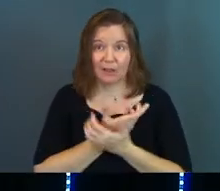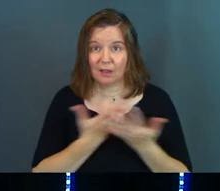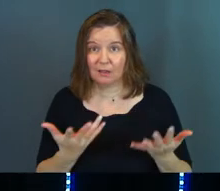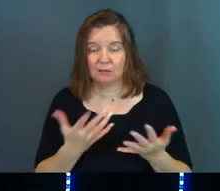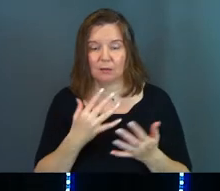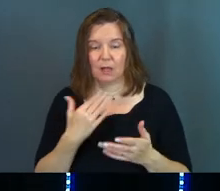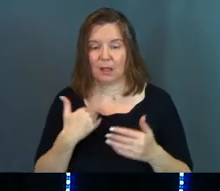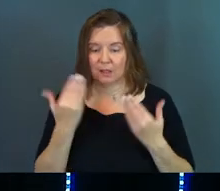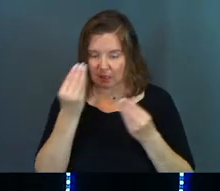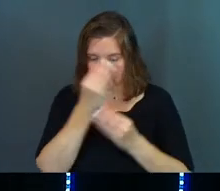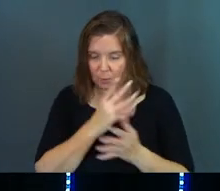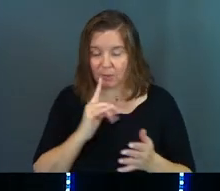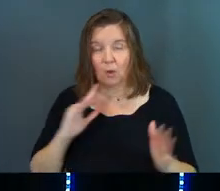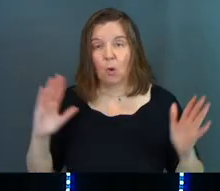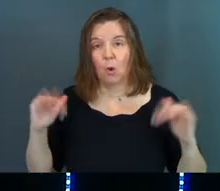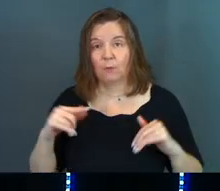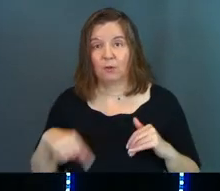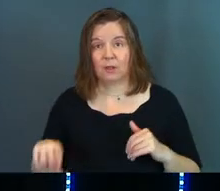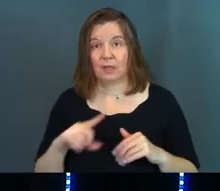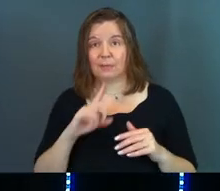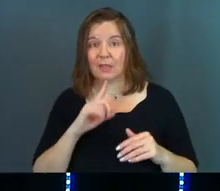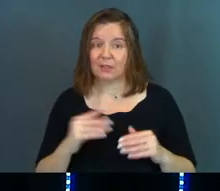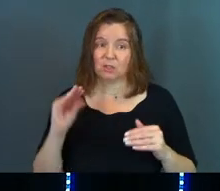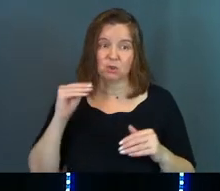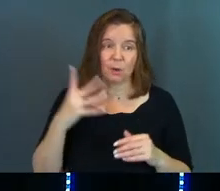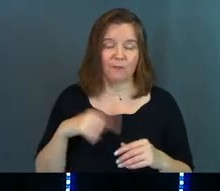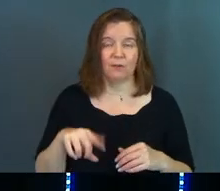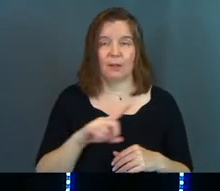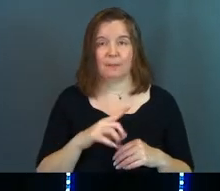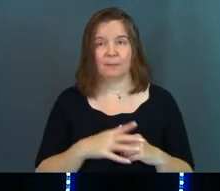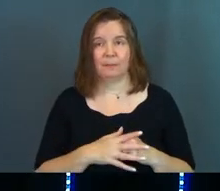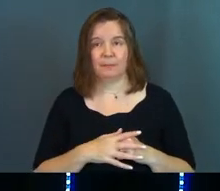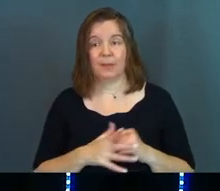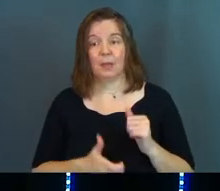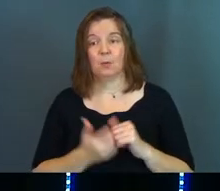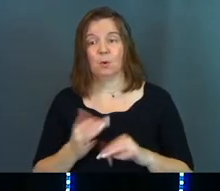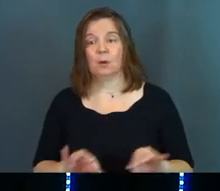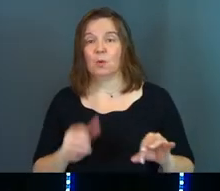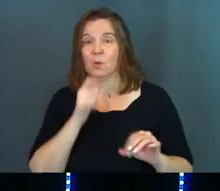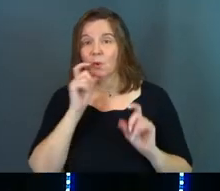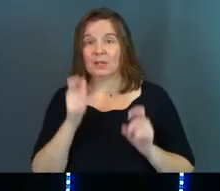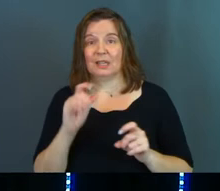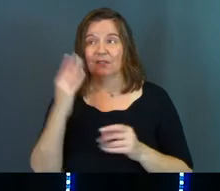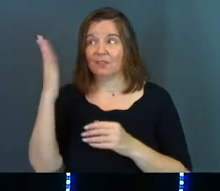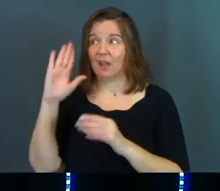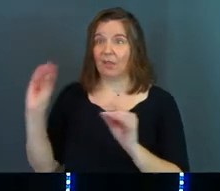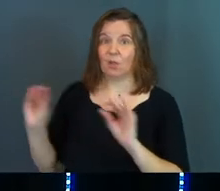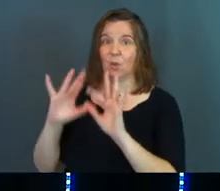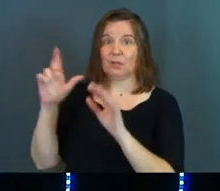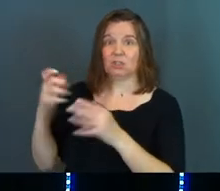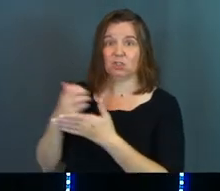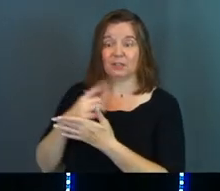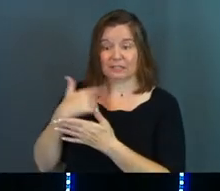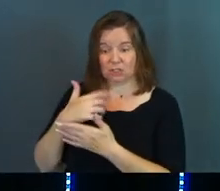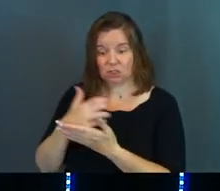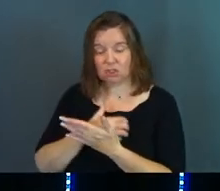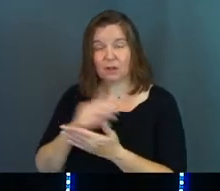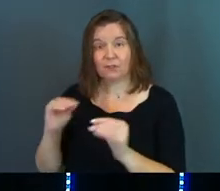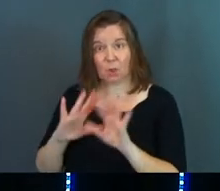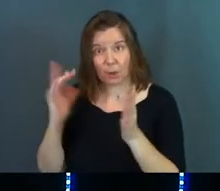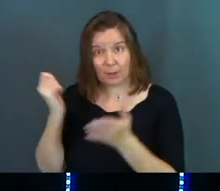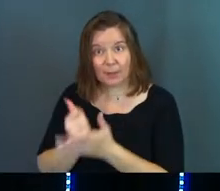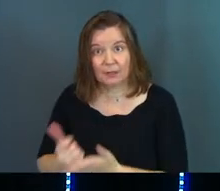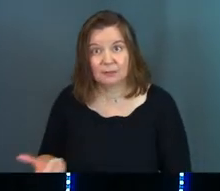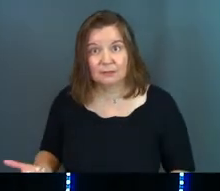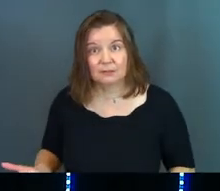things and let them know that there's hope for them, that there's grace for them. And most importantly, we won't give God the glory that he deserves because he deserves the glory,